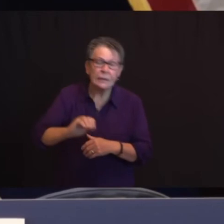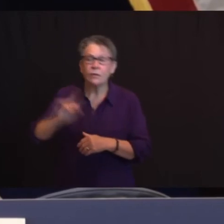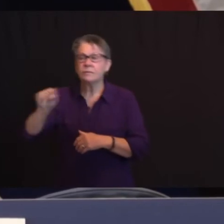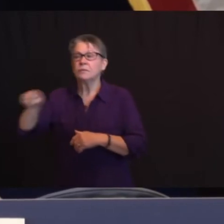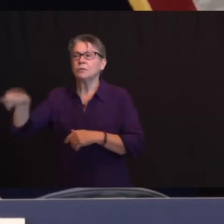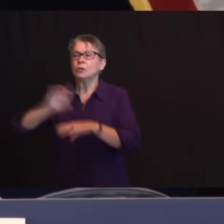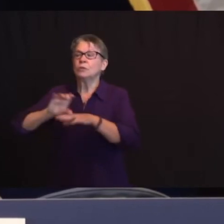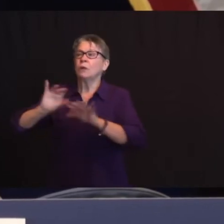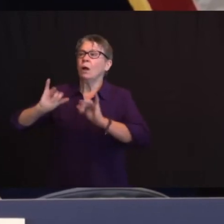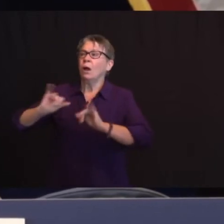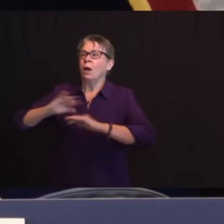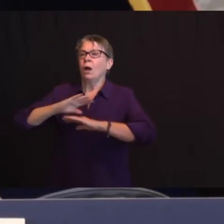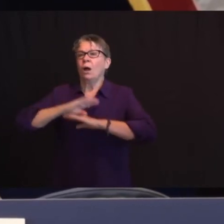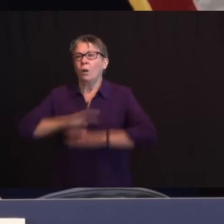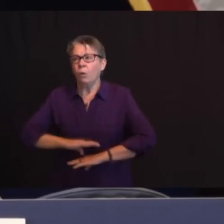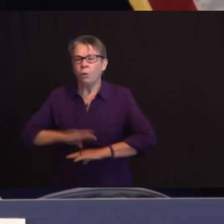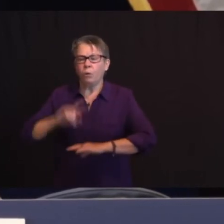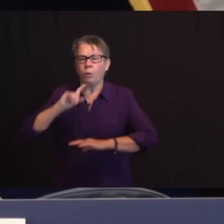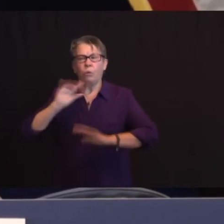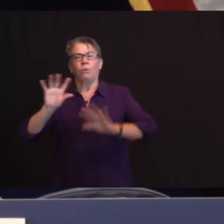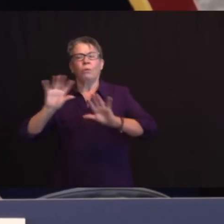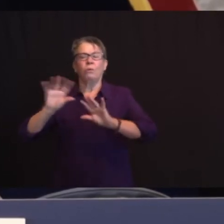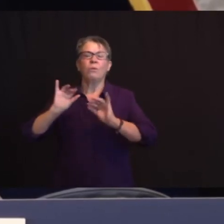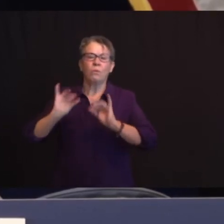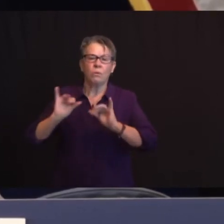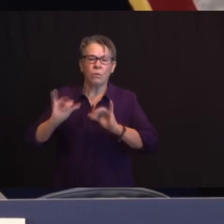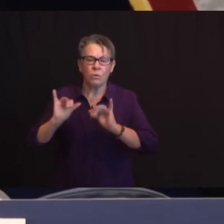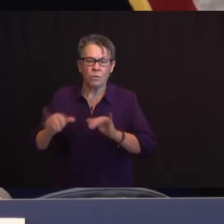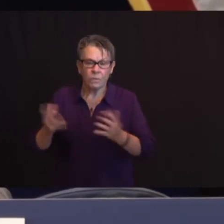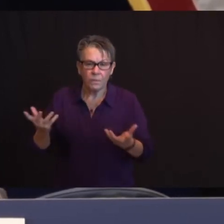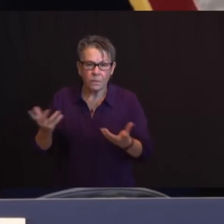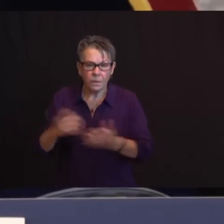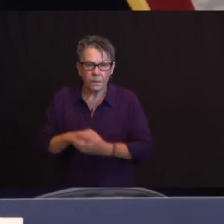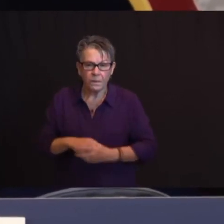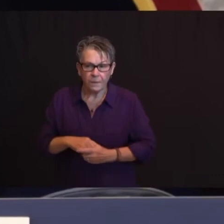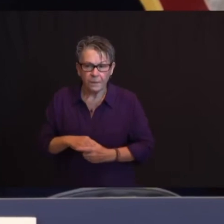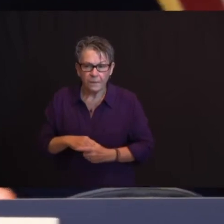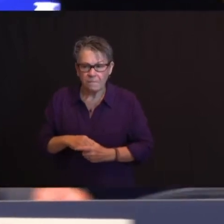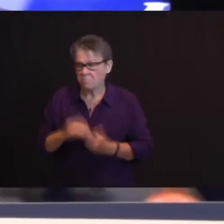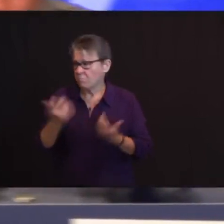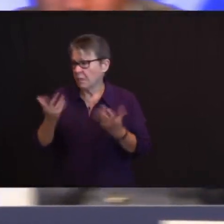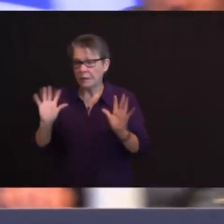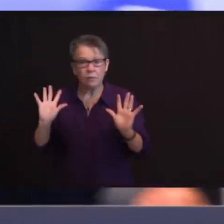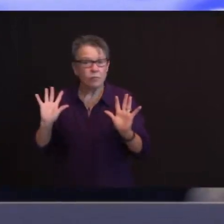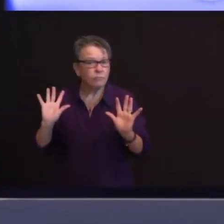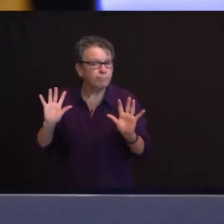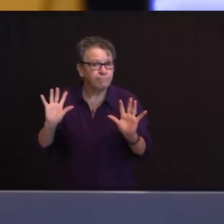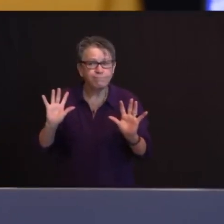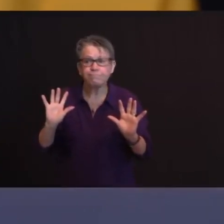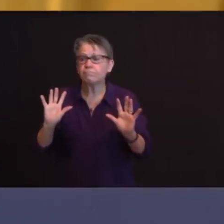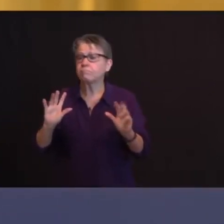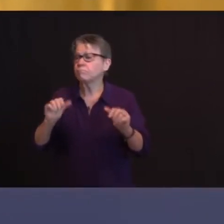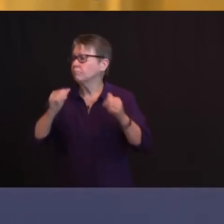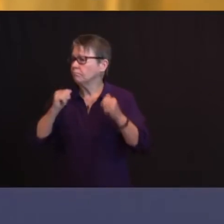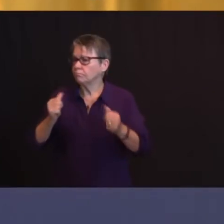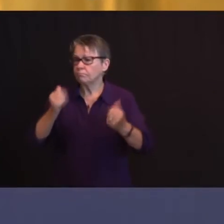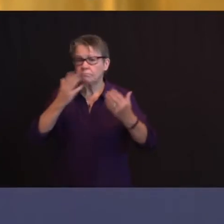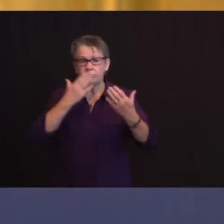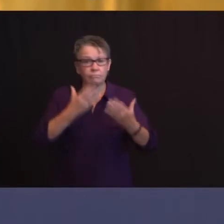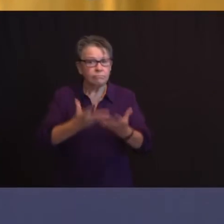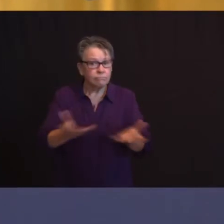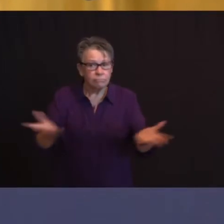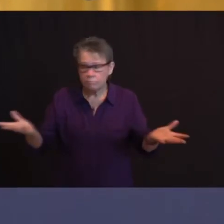10 persons or less restriction, Governor. And that's all I have. Thank you. That's a good reminder, and that is exactly it. And Paramel